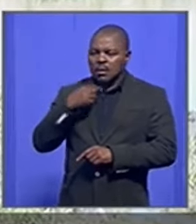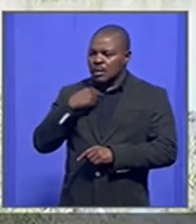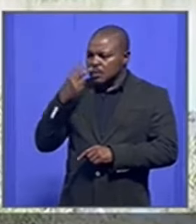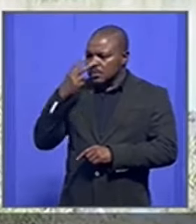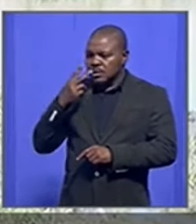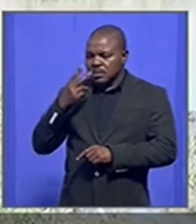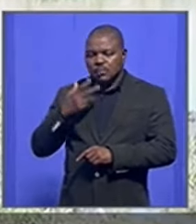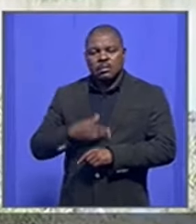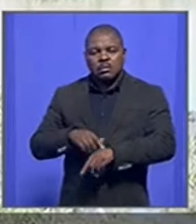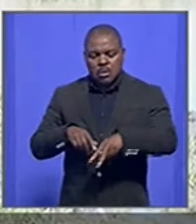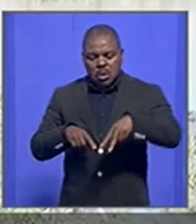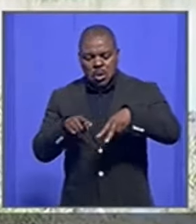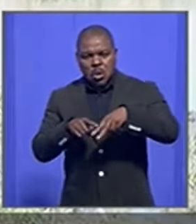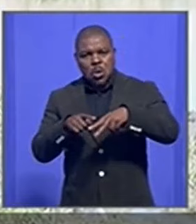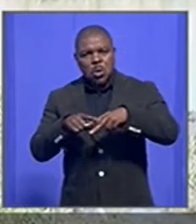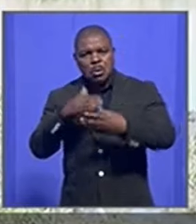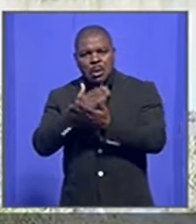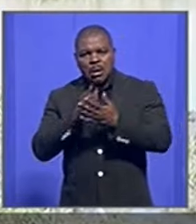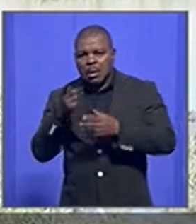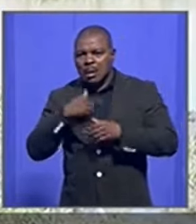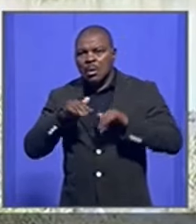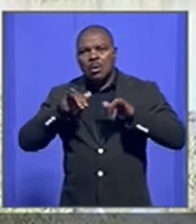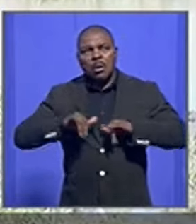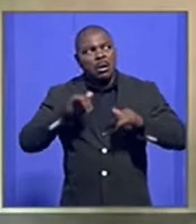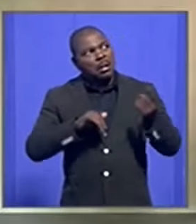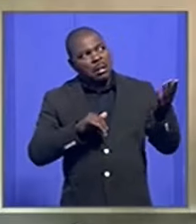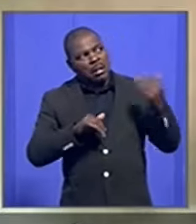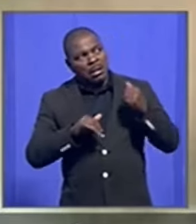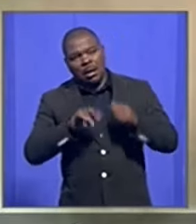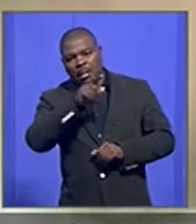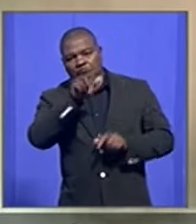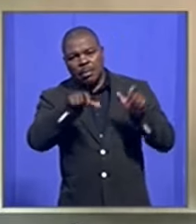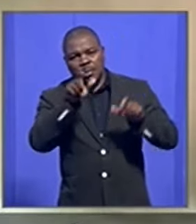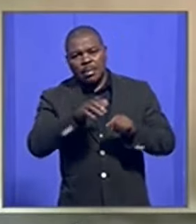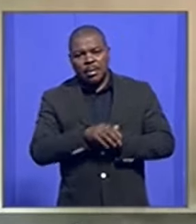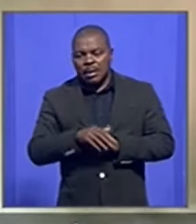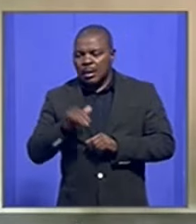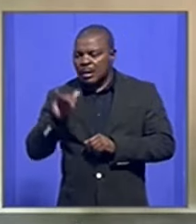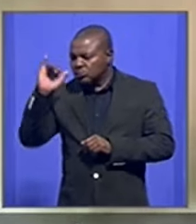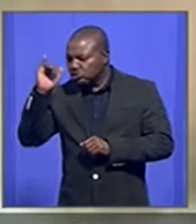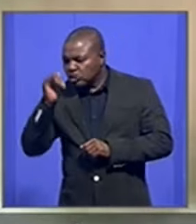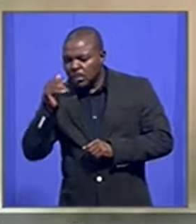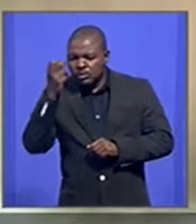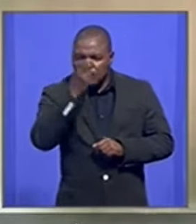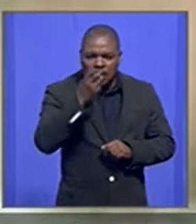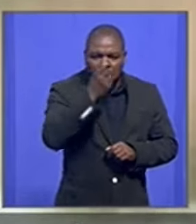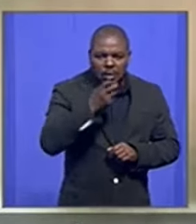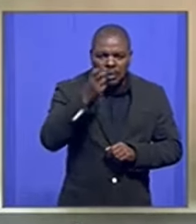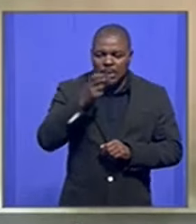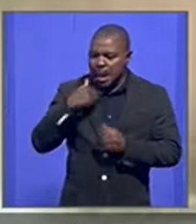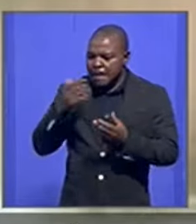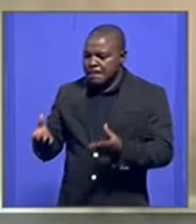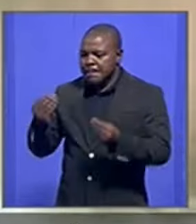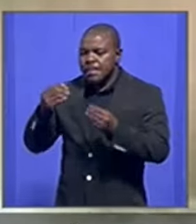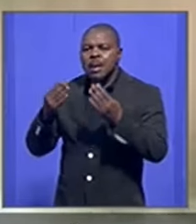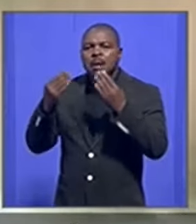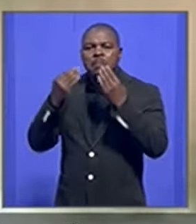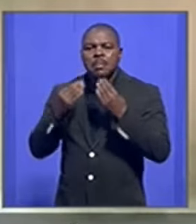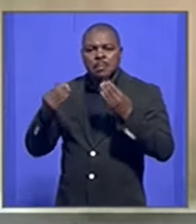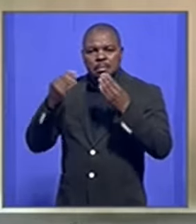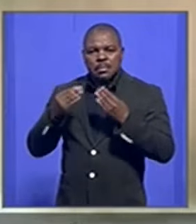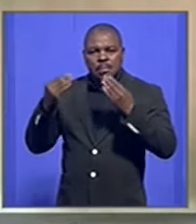nosi ya loto ke be ke emela mo nosi ke mo bitsa ntse ba checka ba ba kry-a plastic e